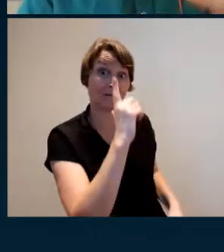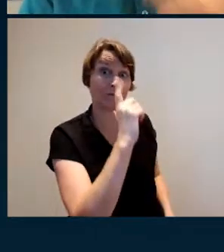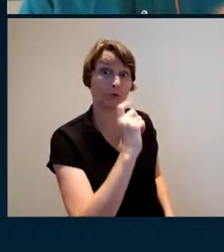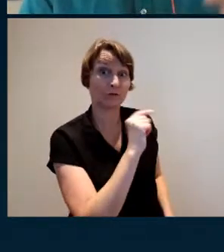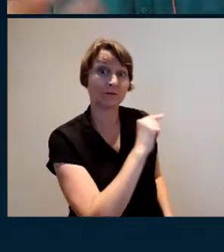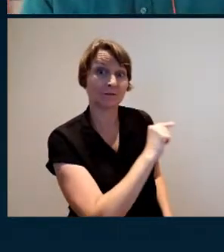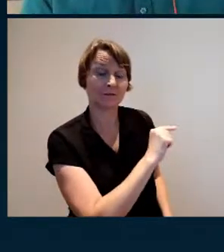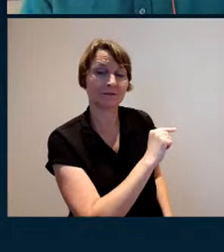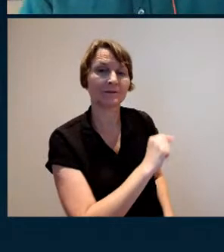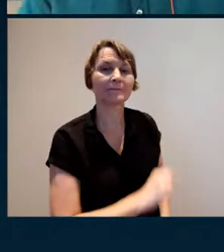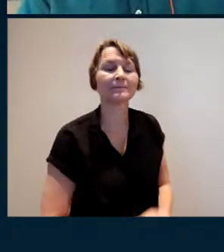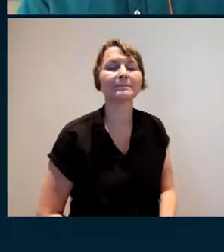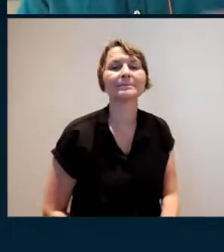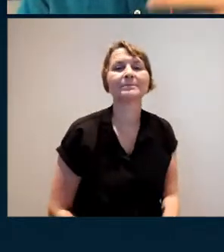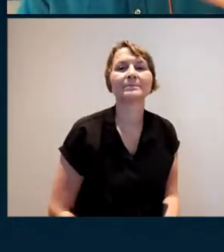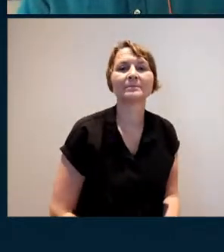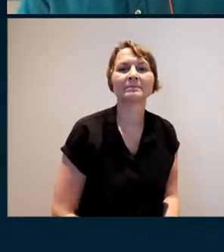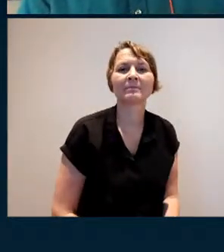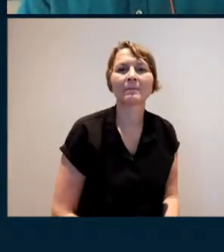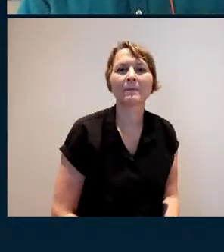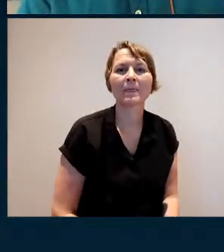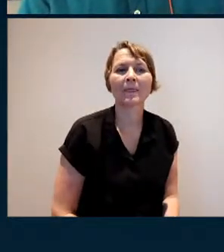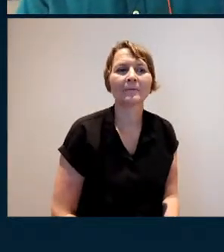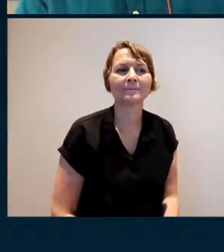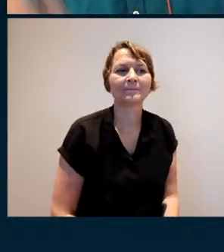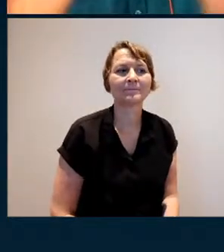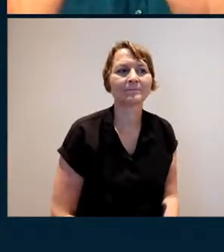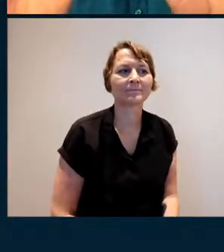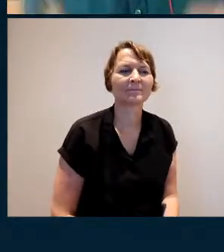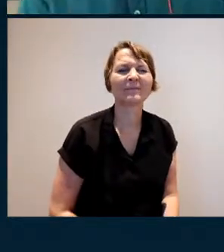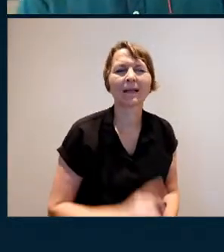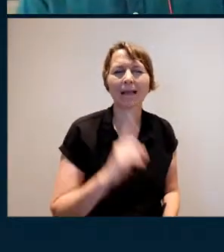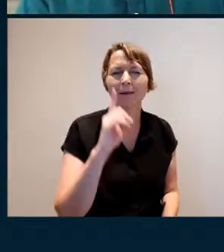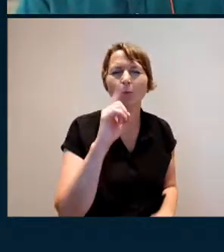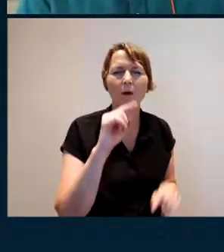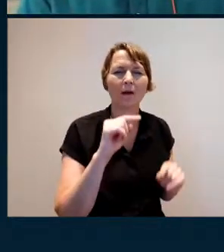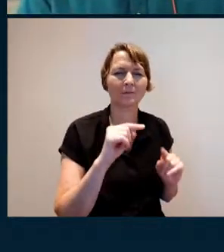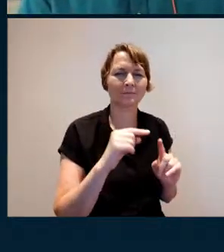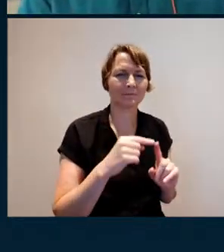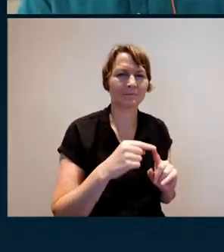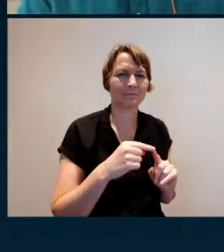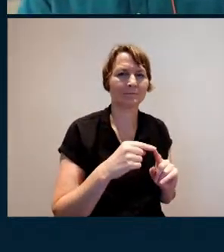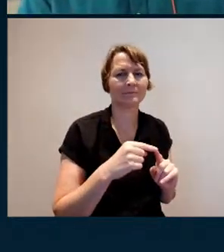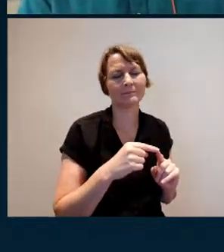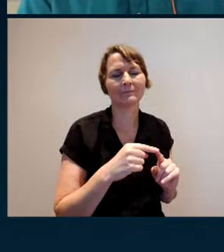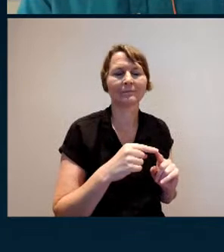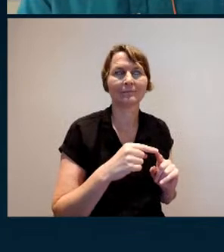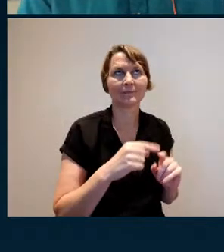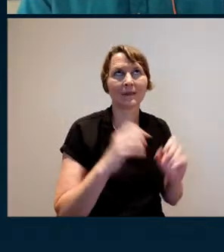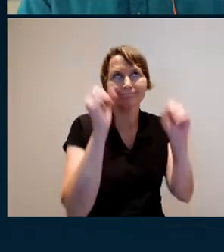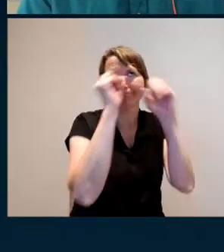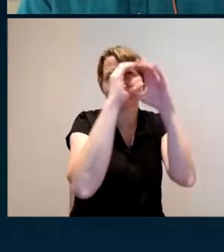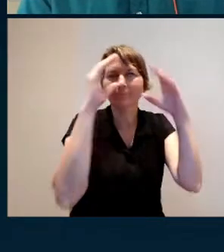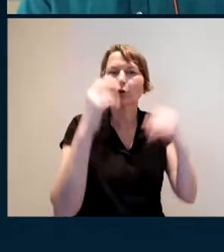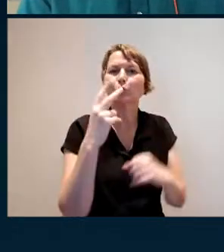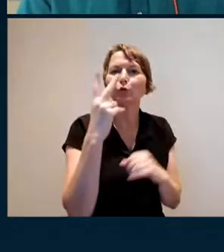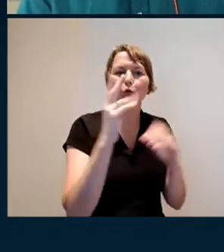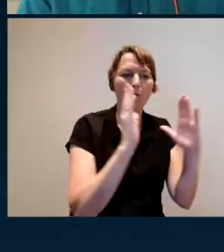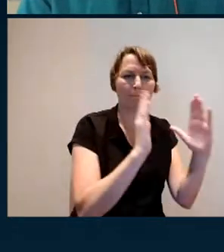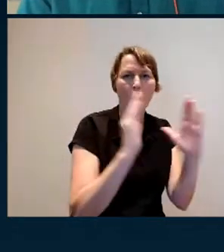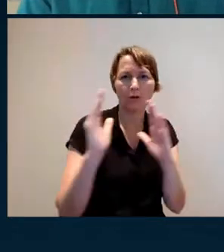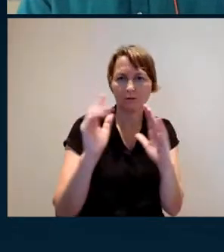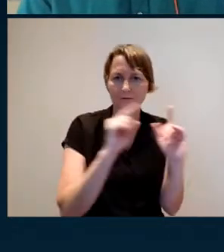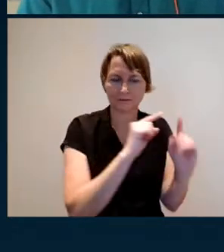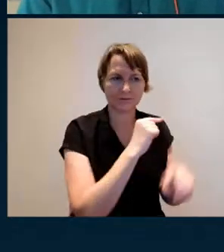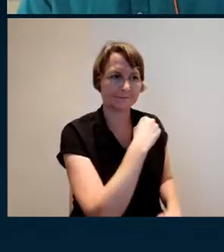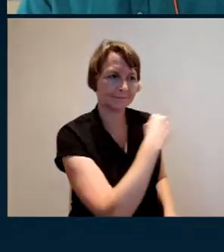well, let's pretend, let's go just one step further. Let's do like those two boxes and we'll do also .NET